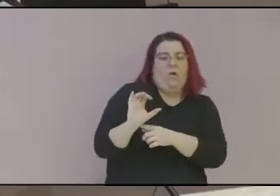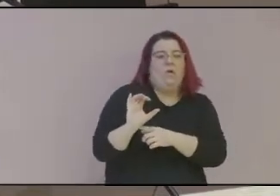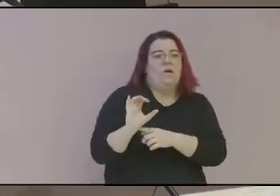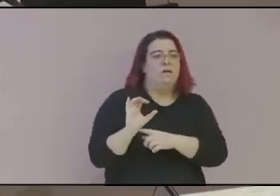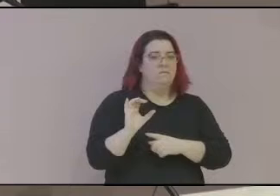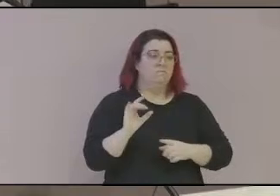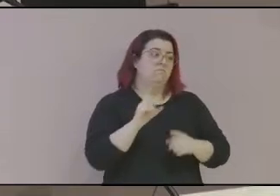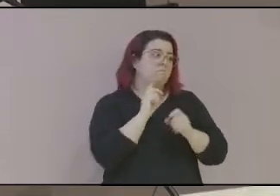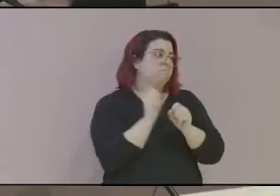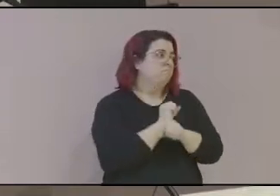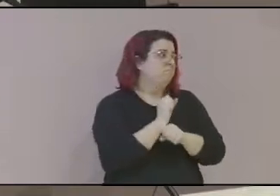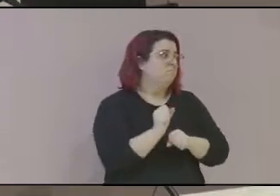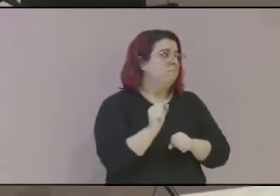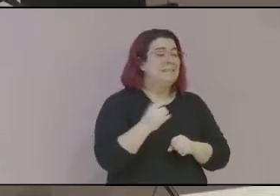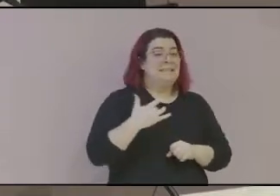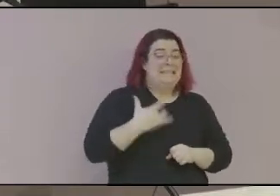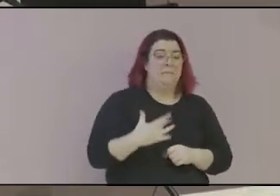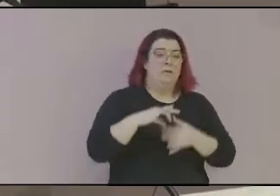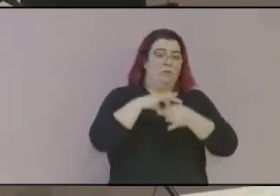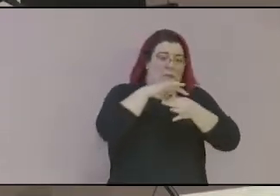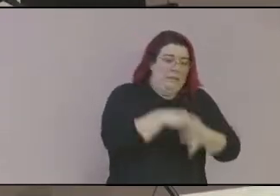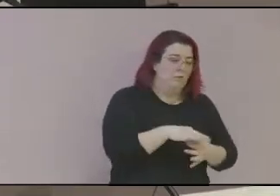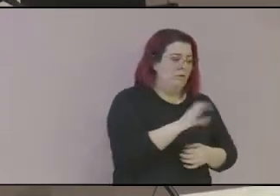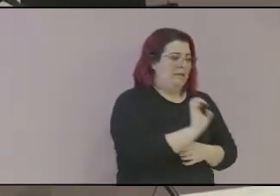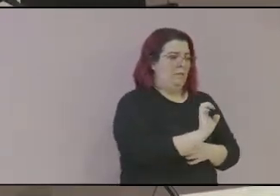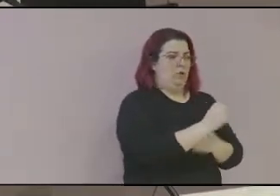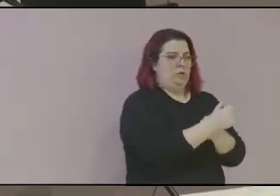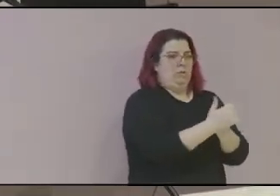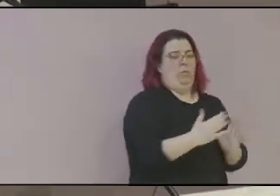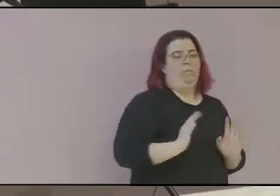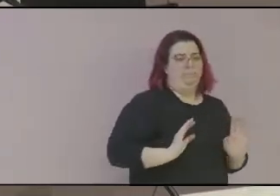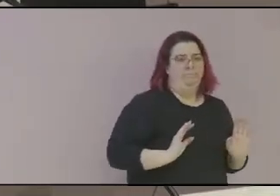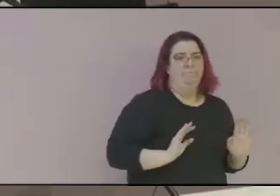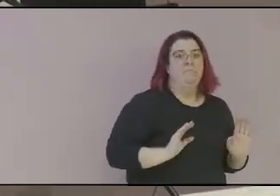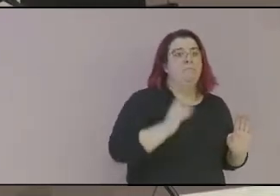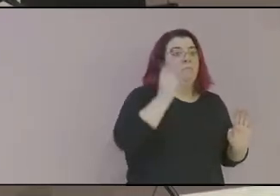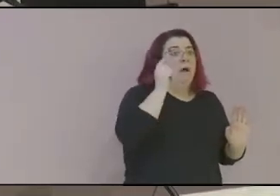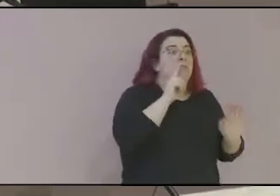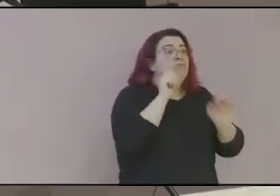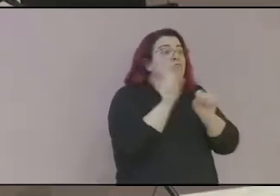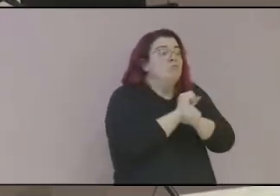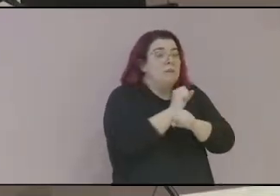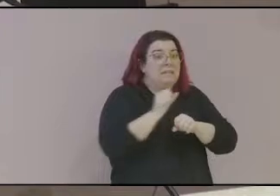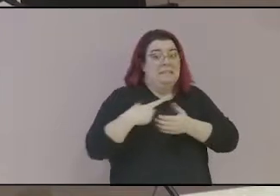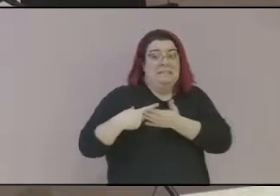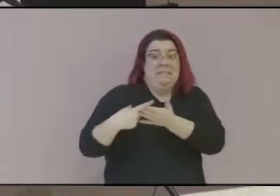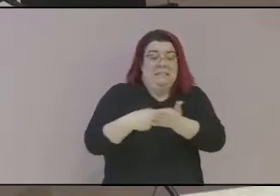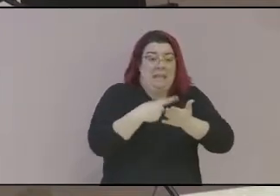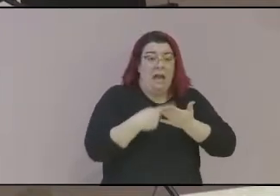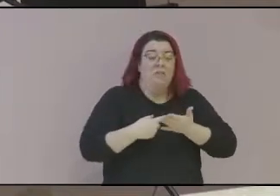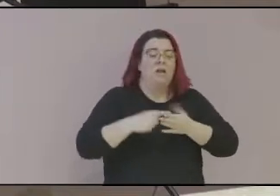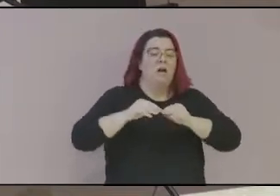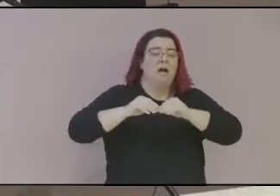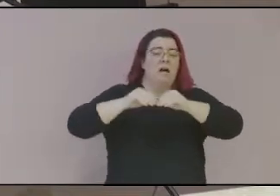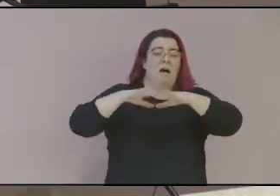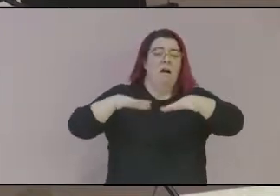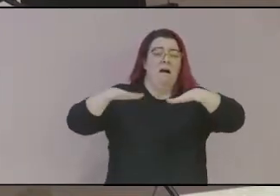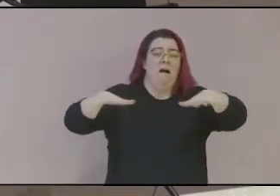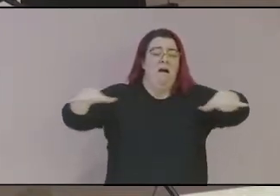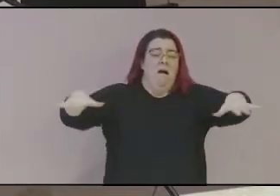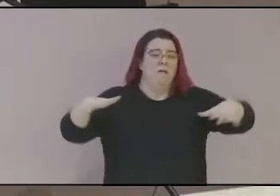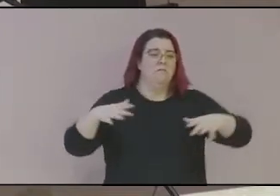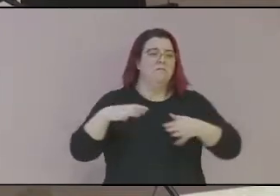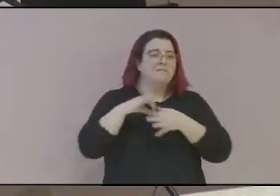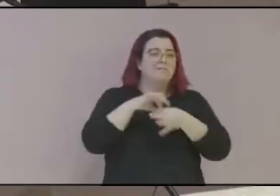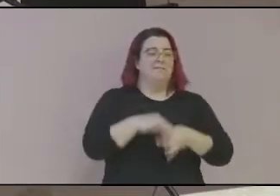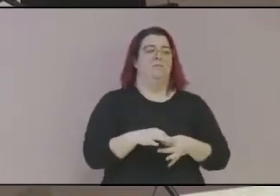about who gets a ventilator in an emergency room. But an enormous amount of the deliberation is about fair